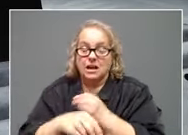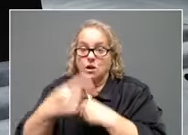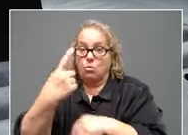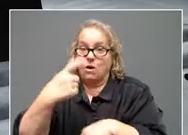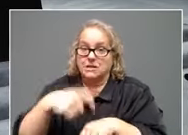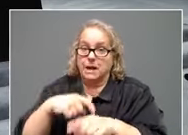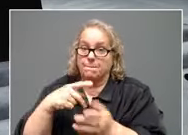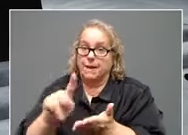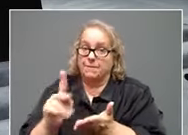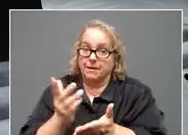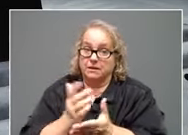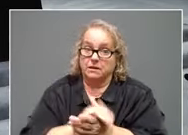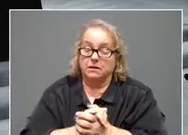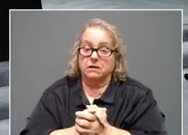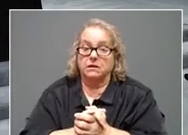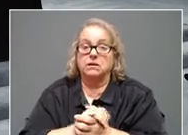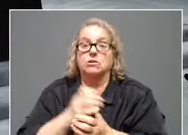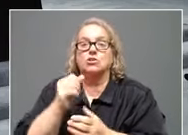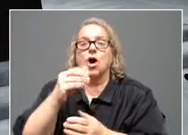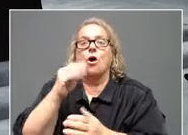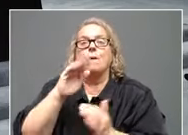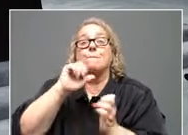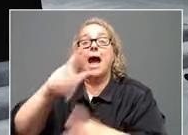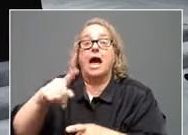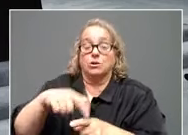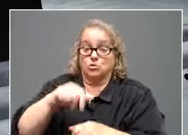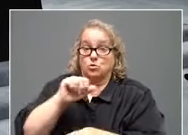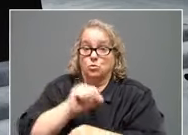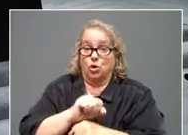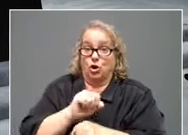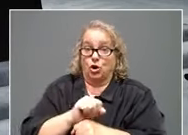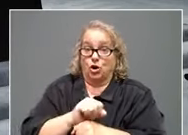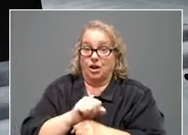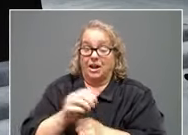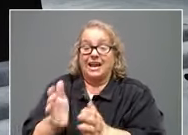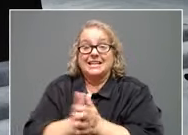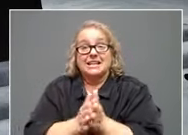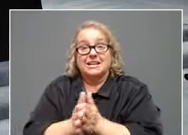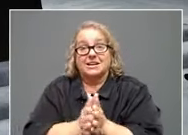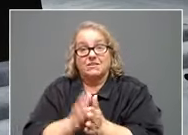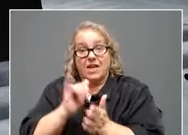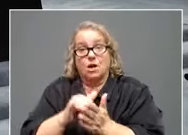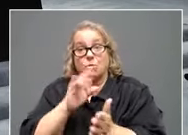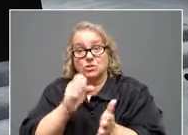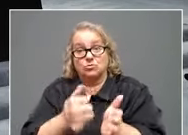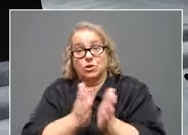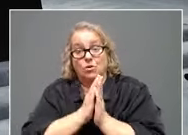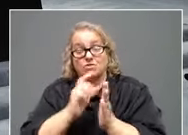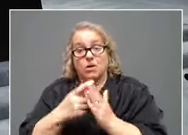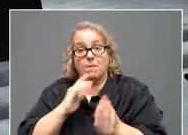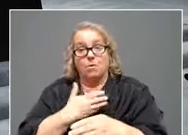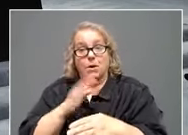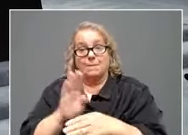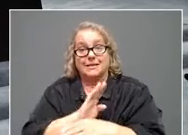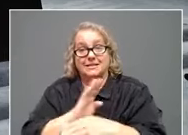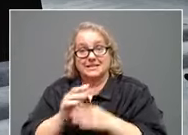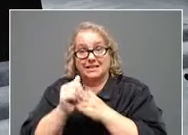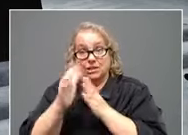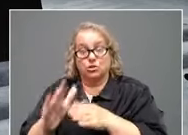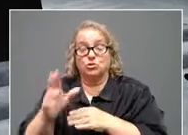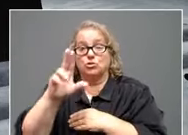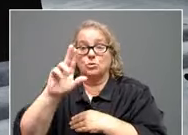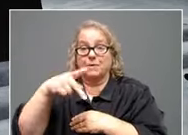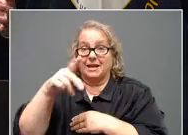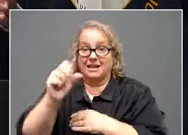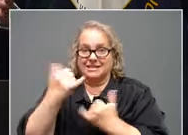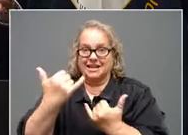is the back-to-work incentive that was requested from our business leaders. In fact, UPS is now pushing it